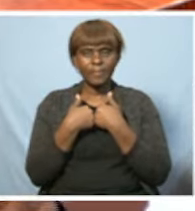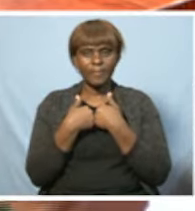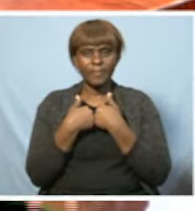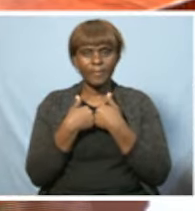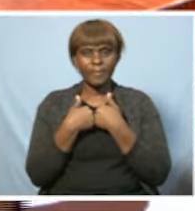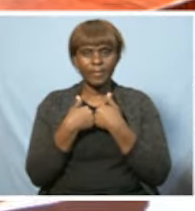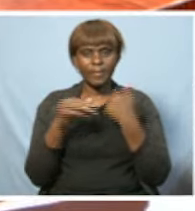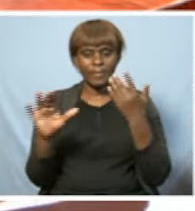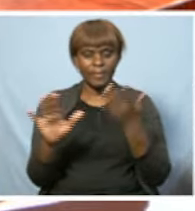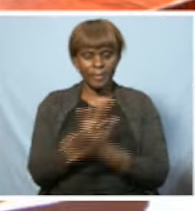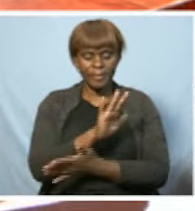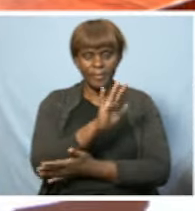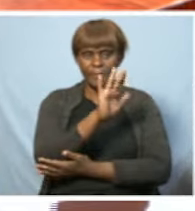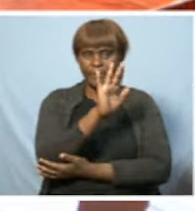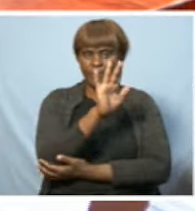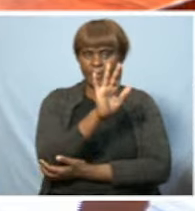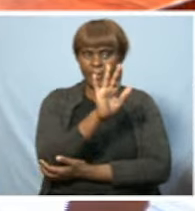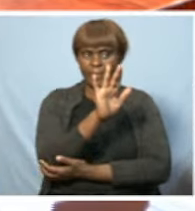page for,